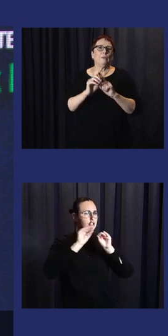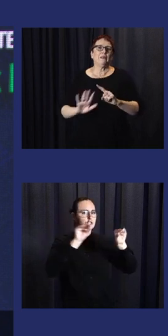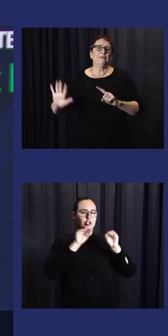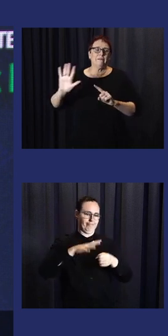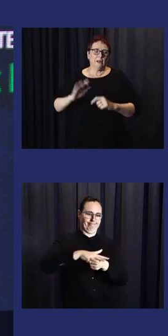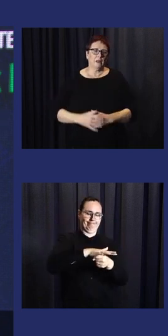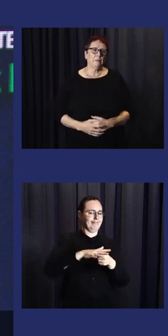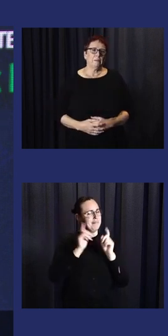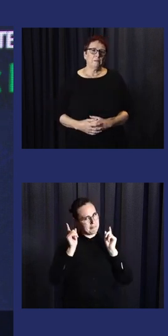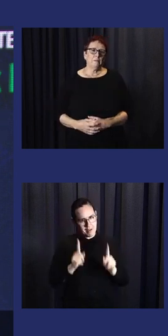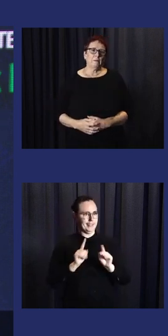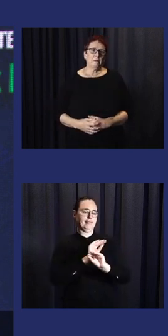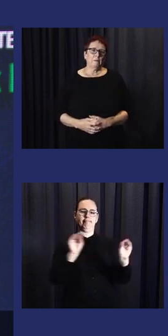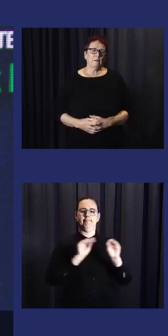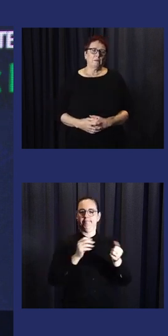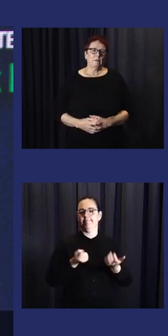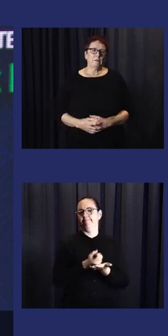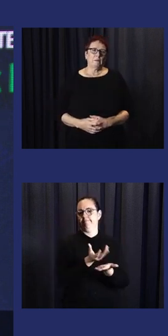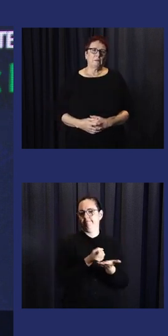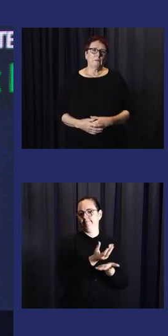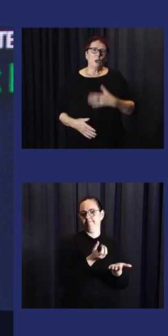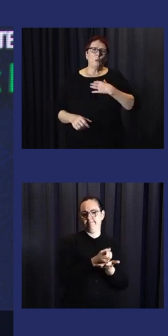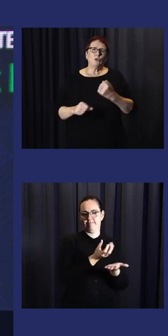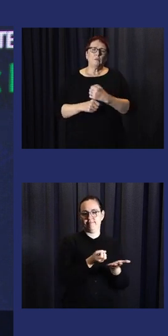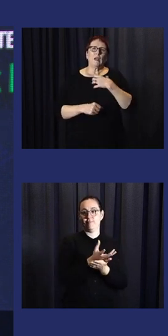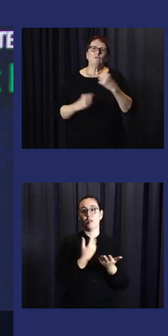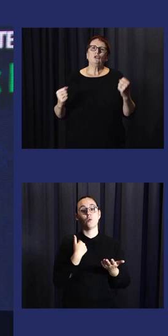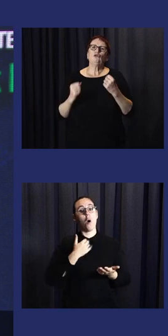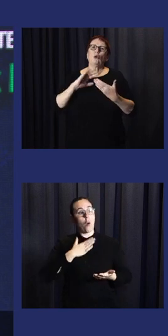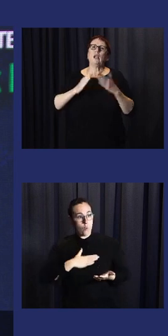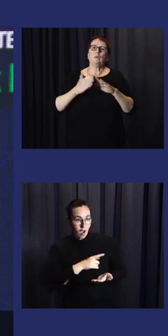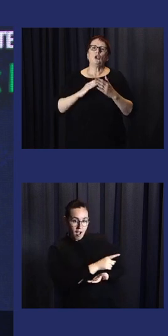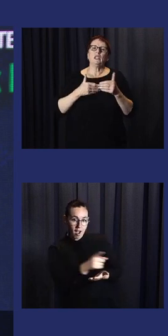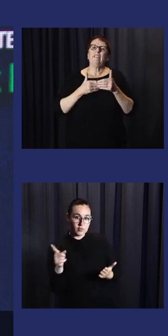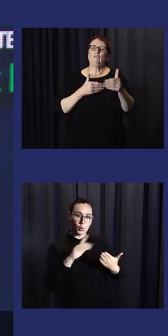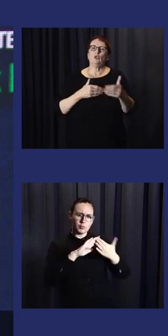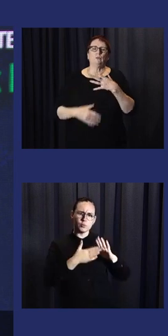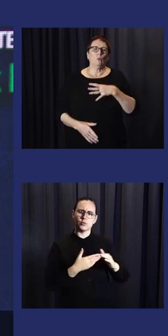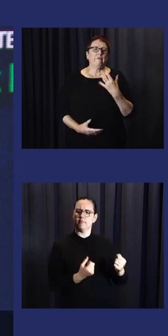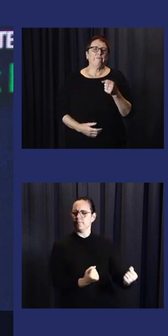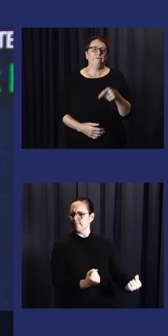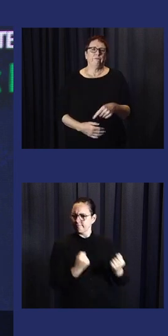in the near future, we would like have a stronger and more resilient community.